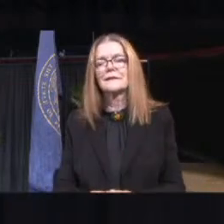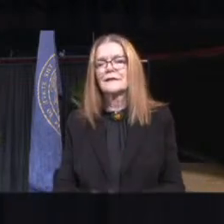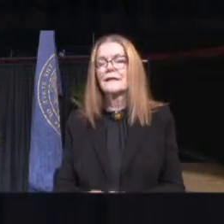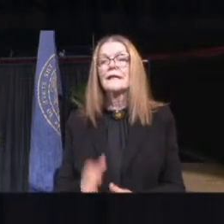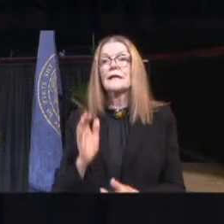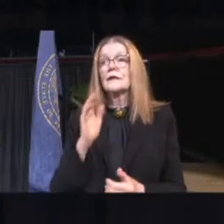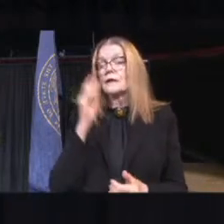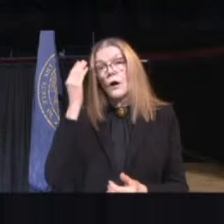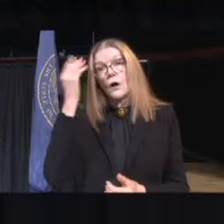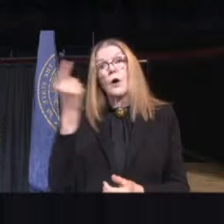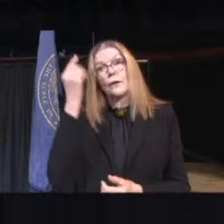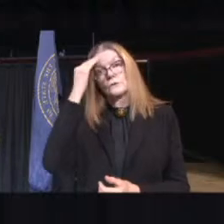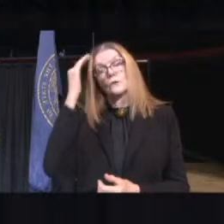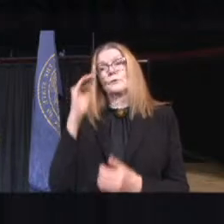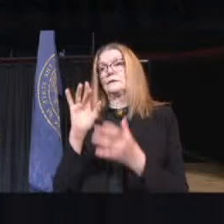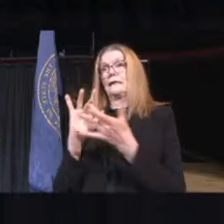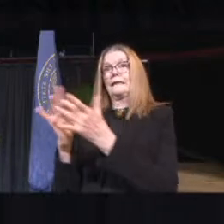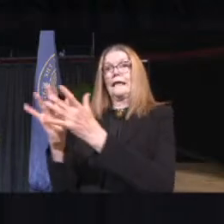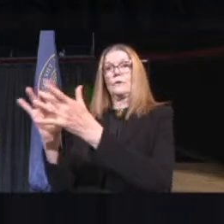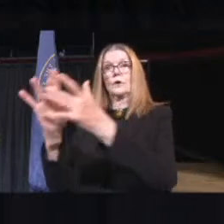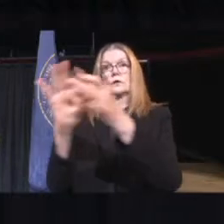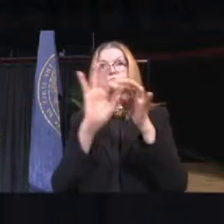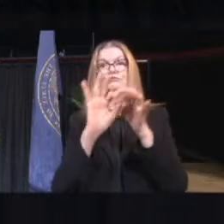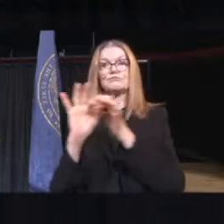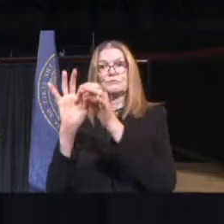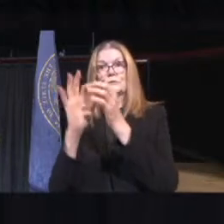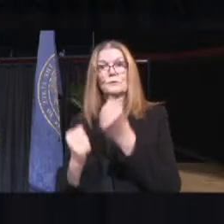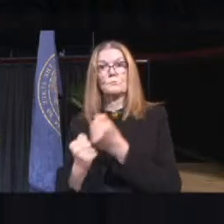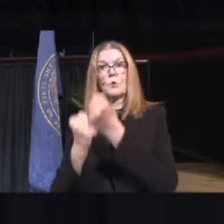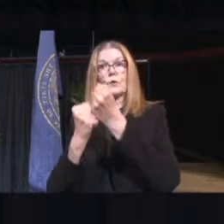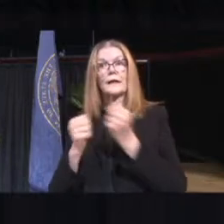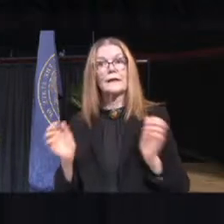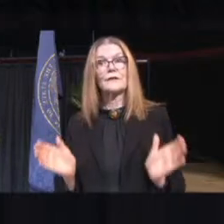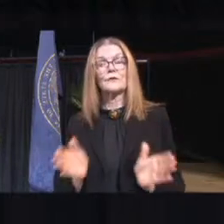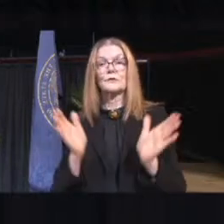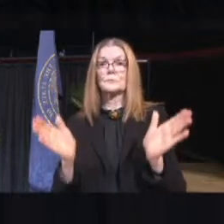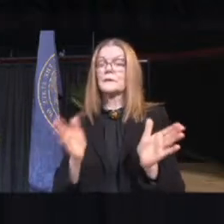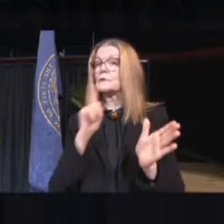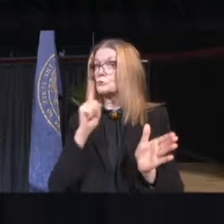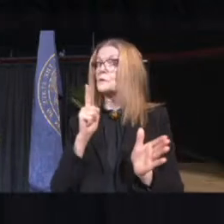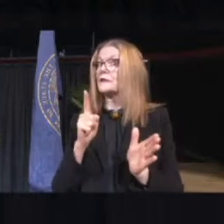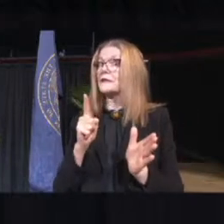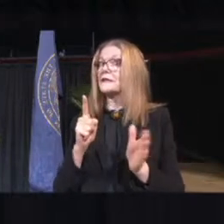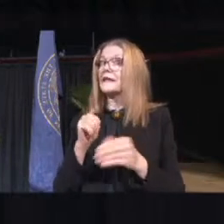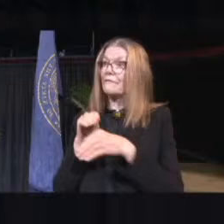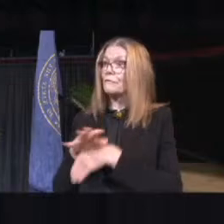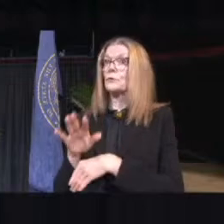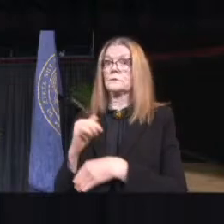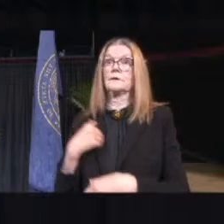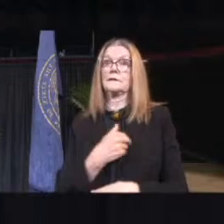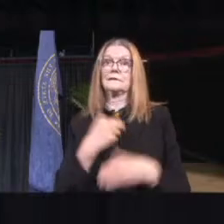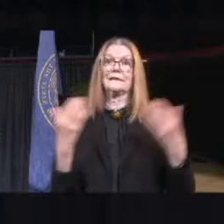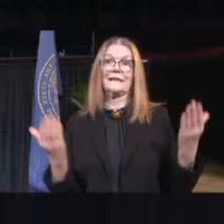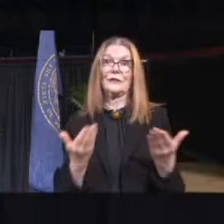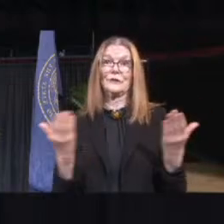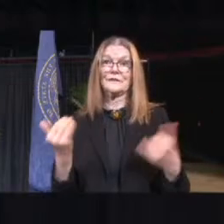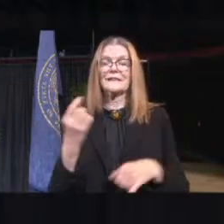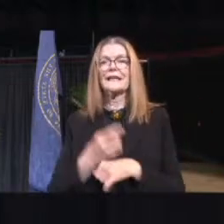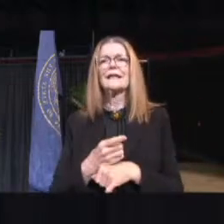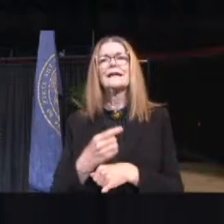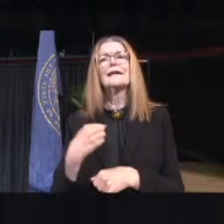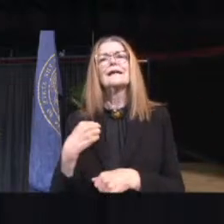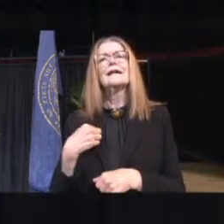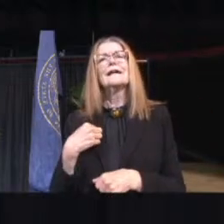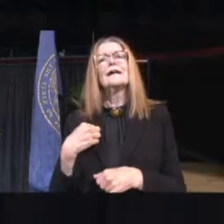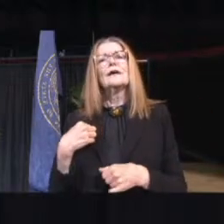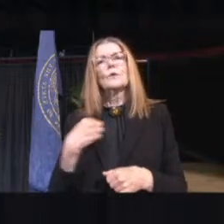and encouragement, which has played a large role in the accomplishments on display here today. Let us express our gratitude by continuing